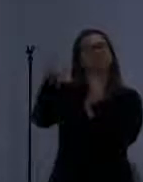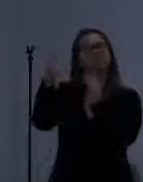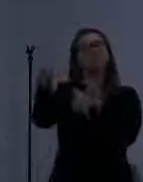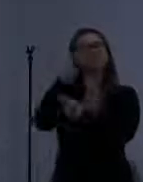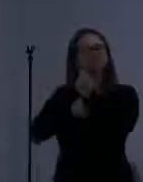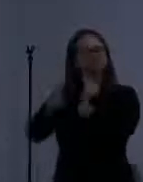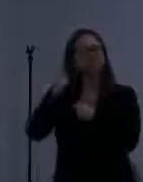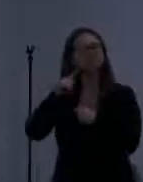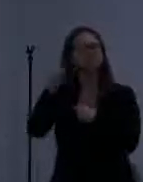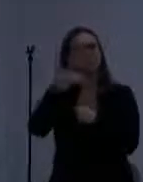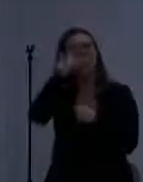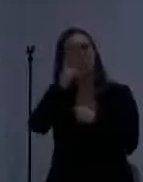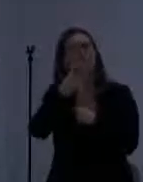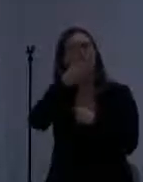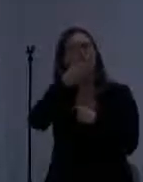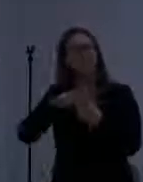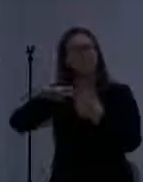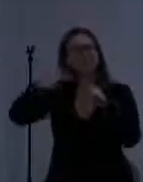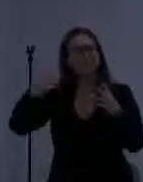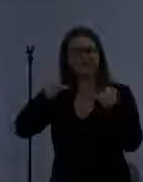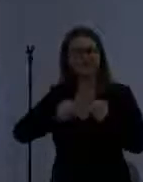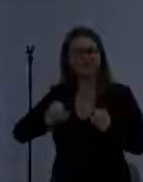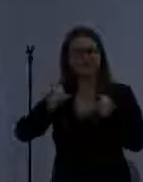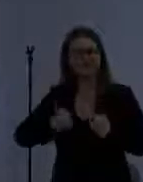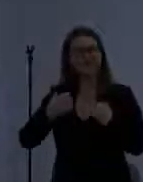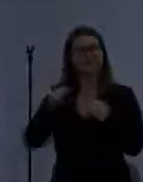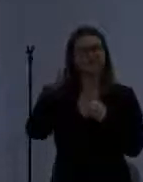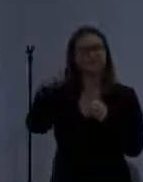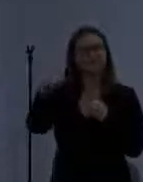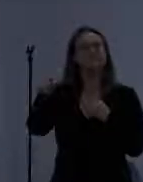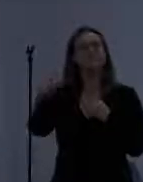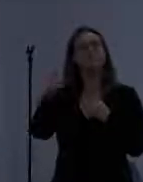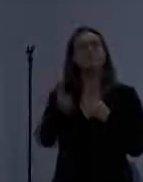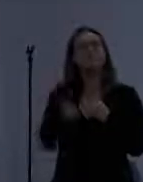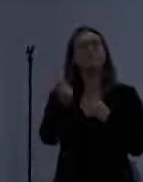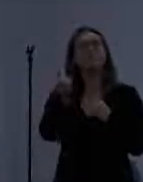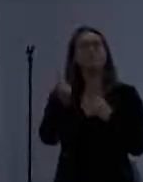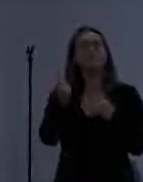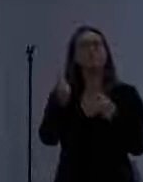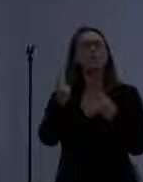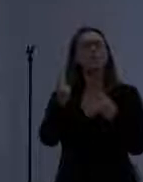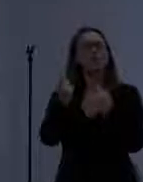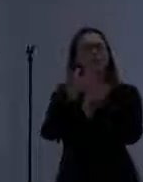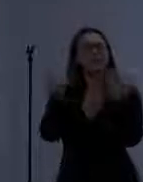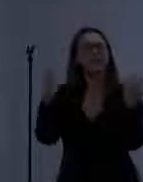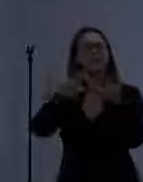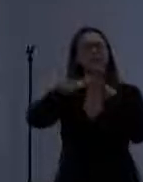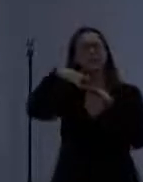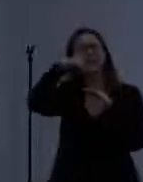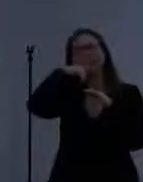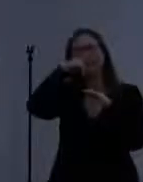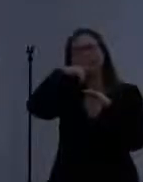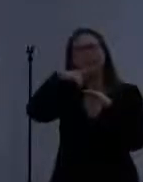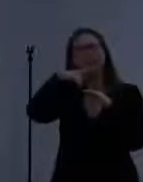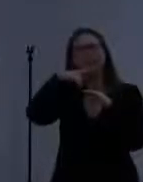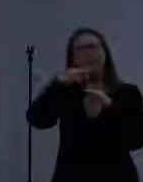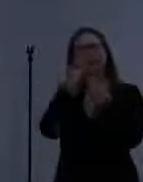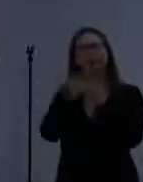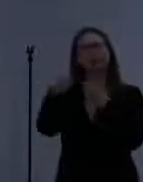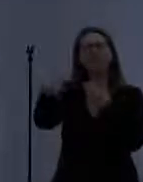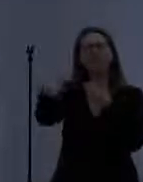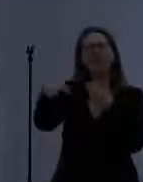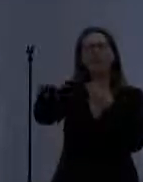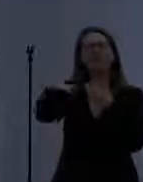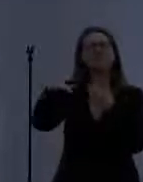particularly rare genetic disease that has afflicted quite a lot of members of a community on Groot Island, and the way that